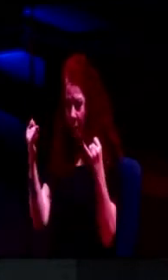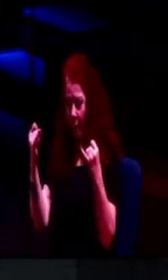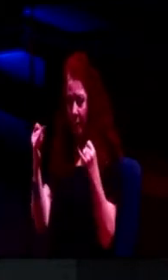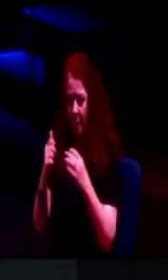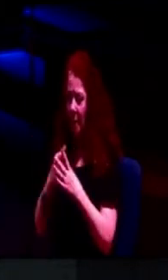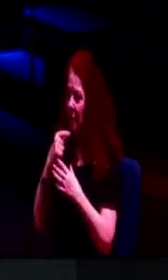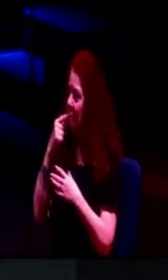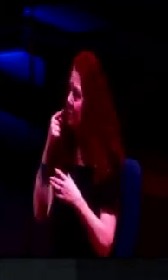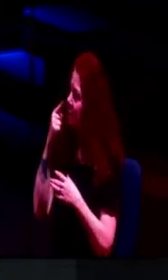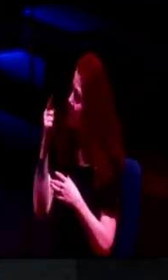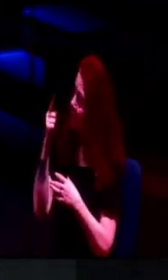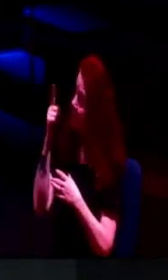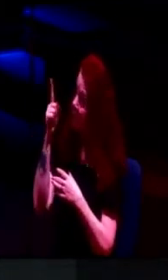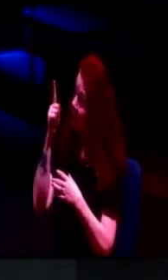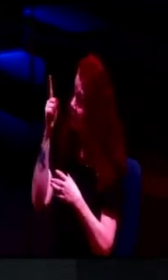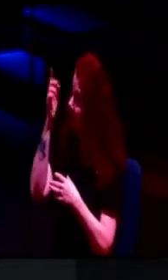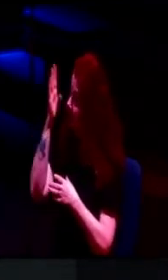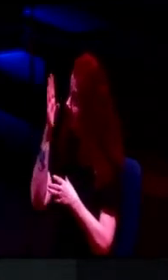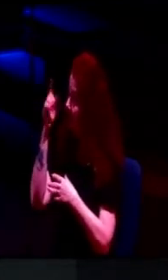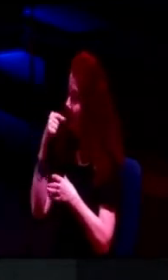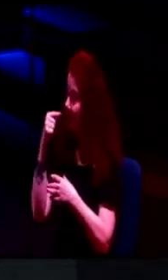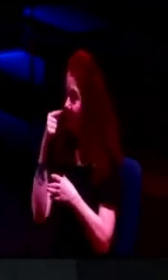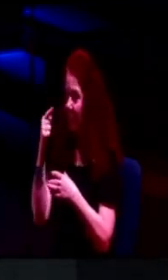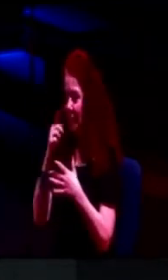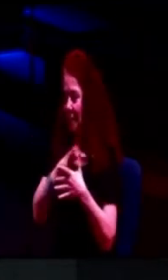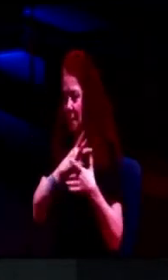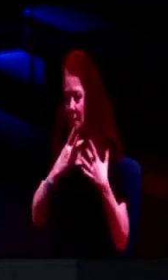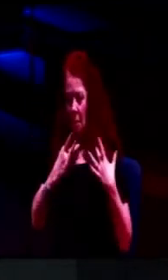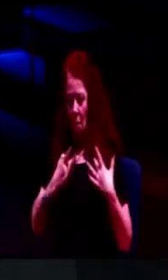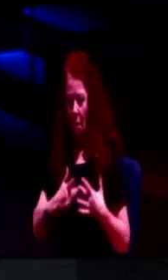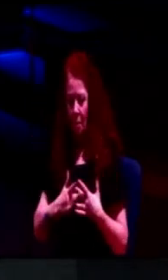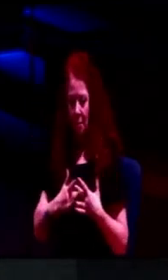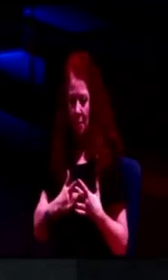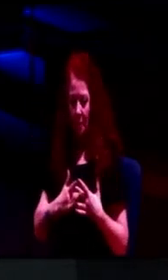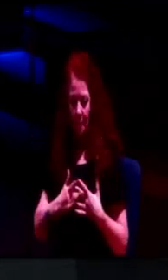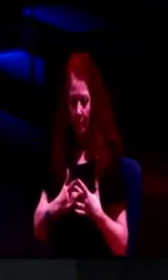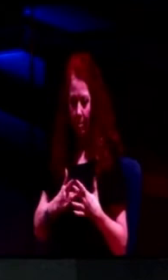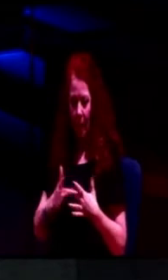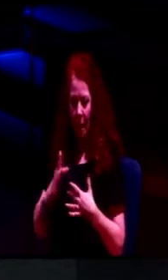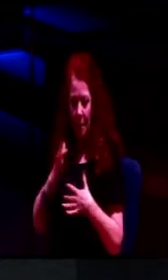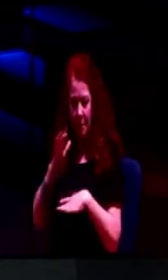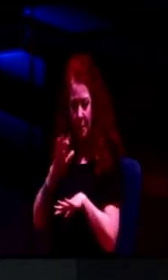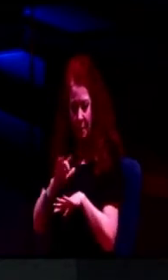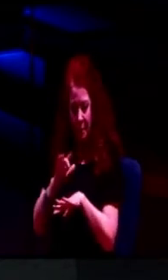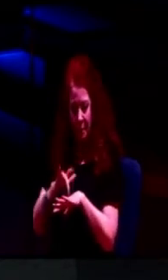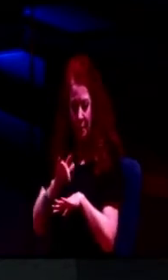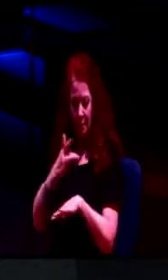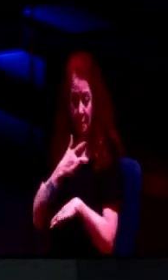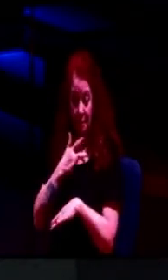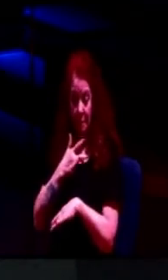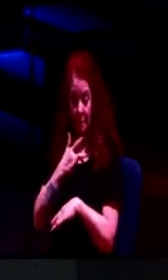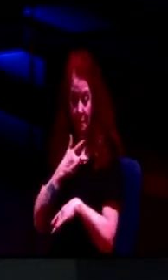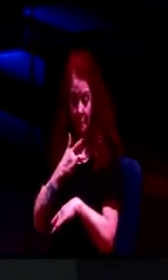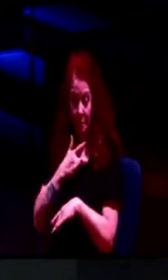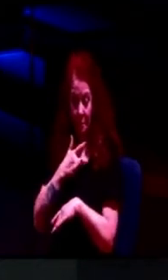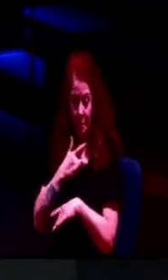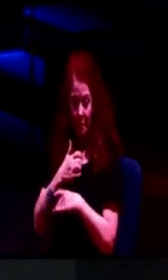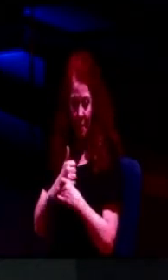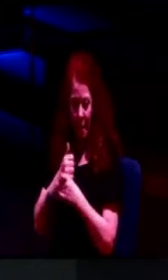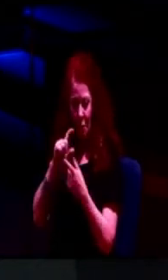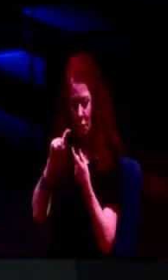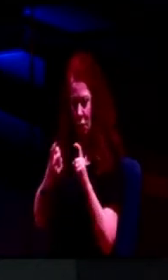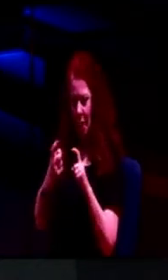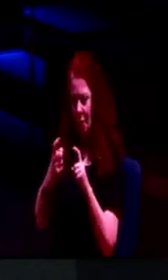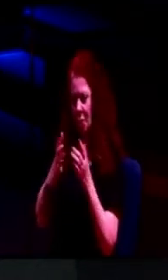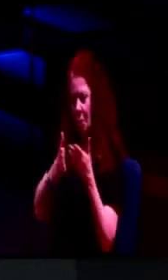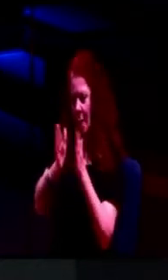speak to their heart, and Lord, that you would move them to take action in their life, that they would change the way they're living, that they would, through with the power of the